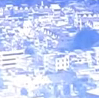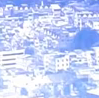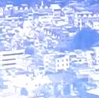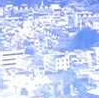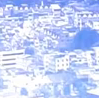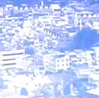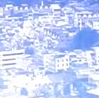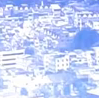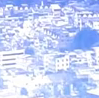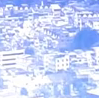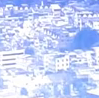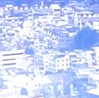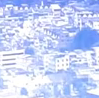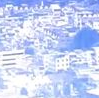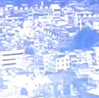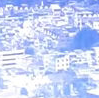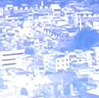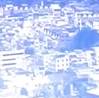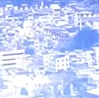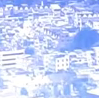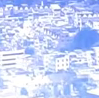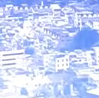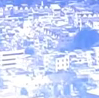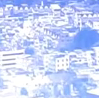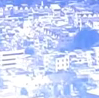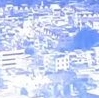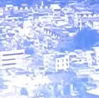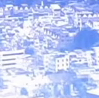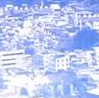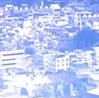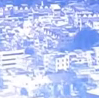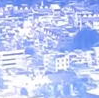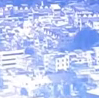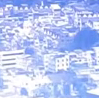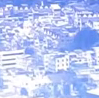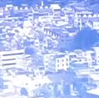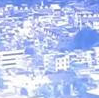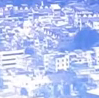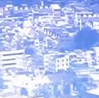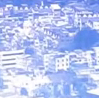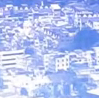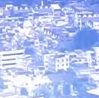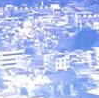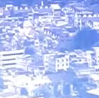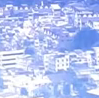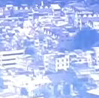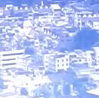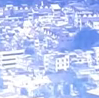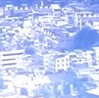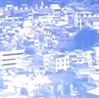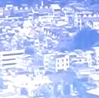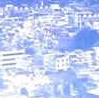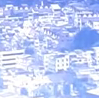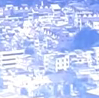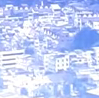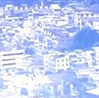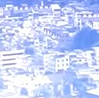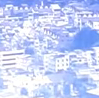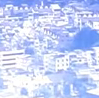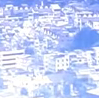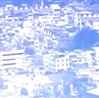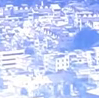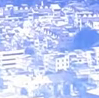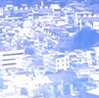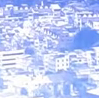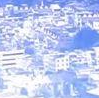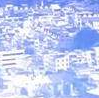by the government and the provincial administration. So one issue which the spokesperson touched upon in the past